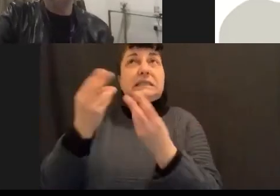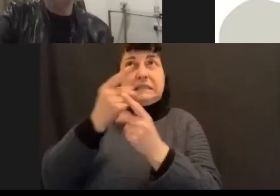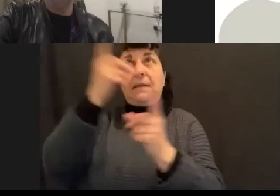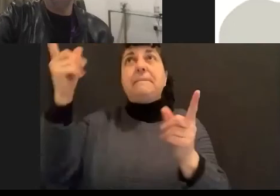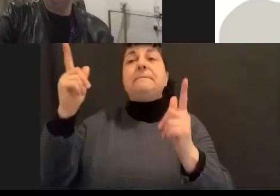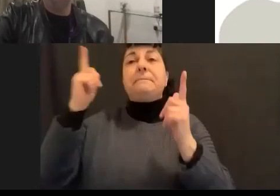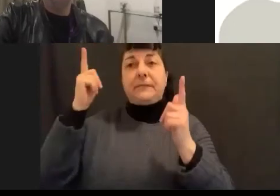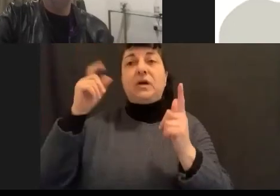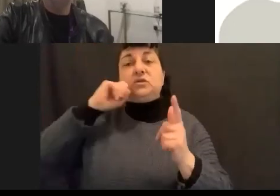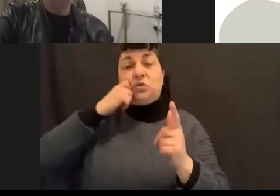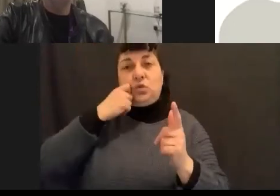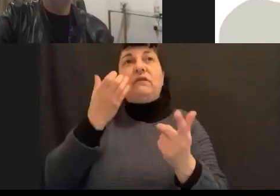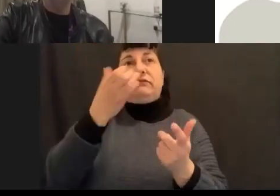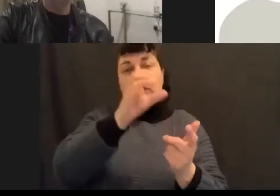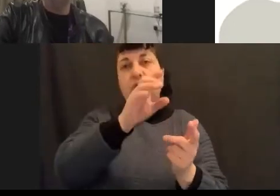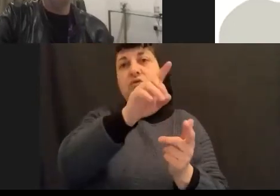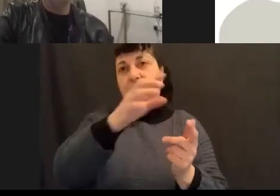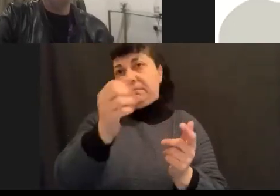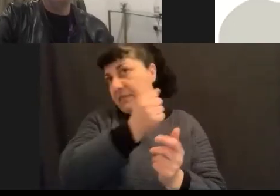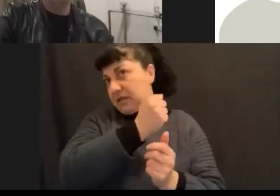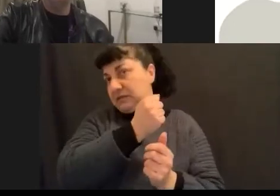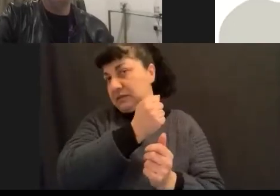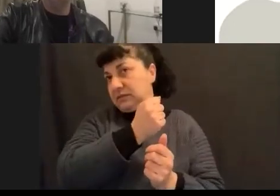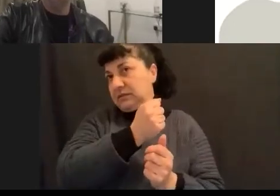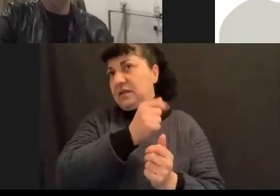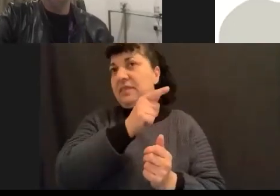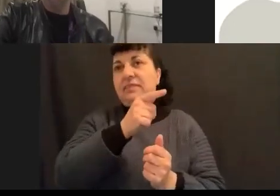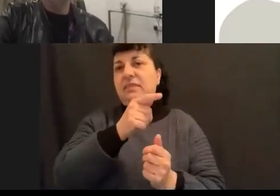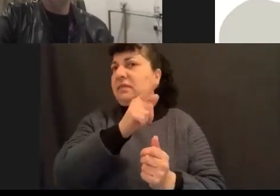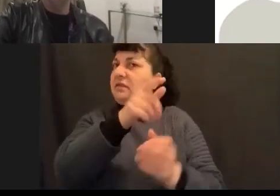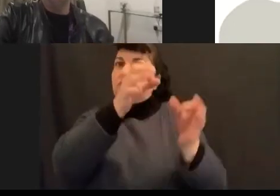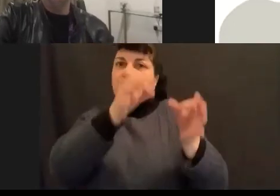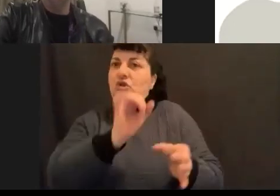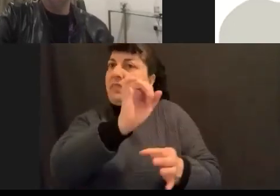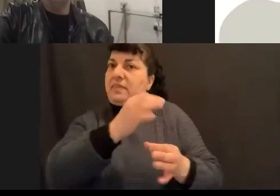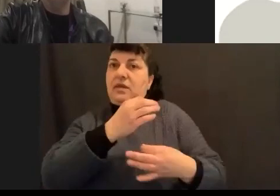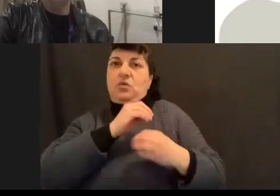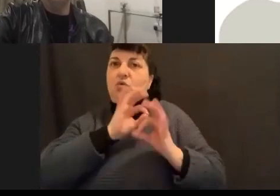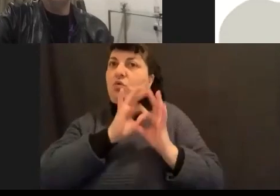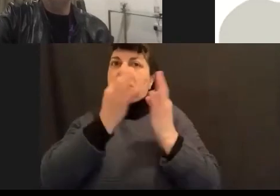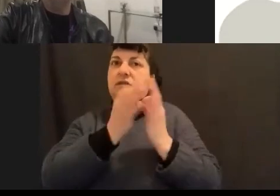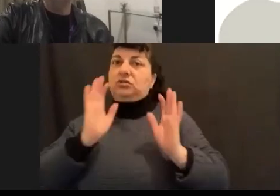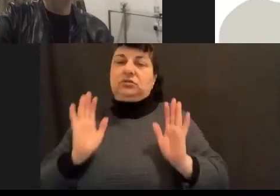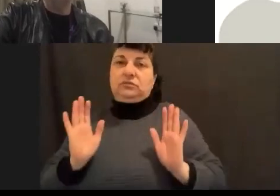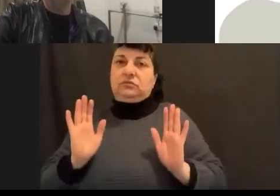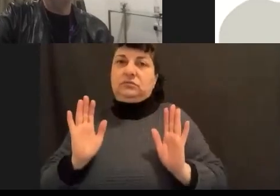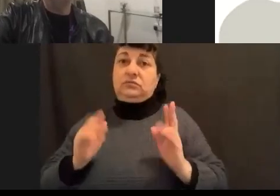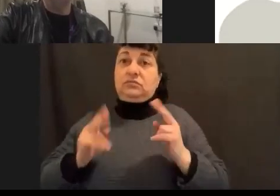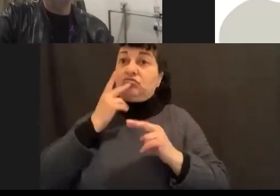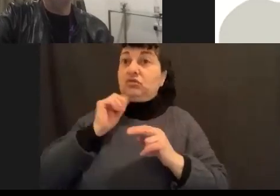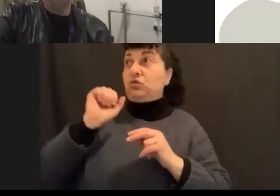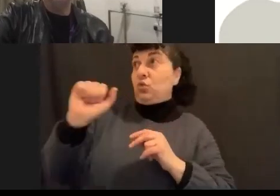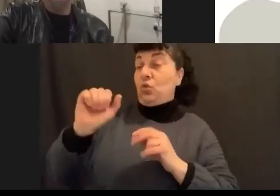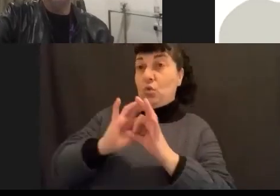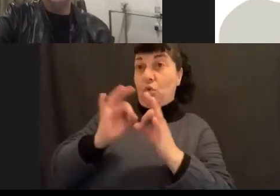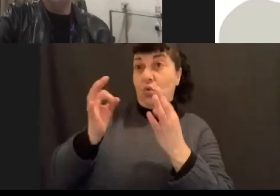to have these things. So that's a private decision made within their company. So if your company decides that that's their